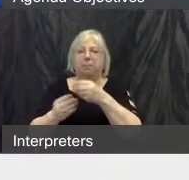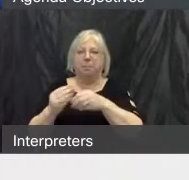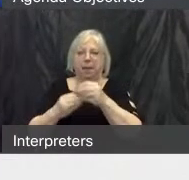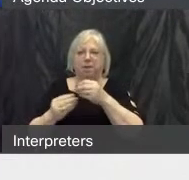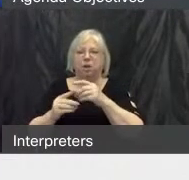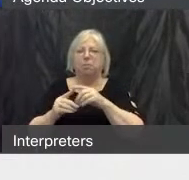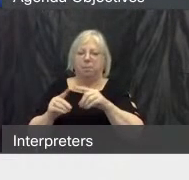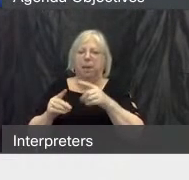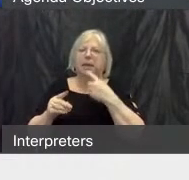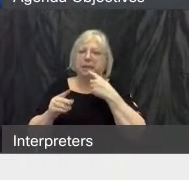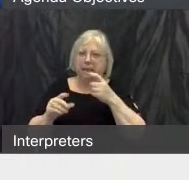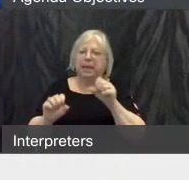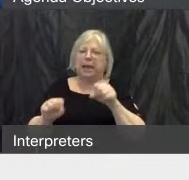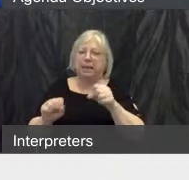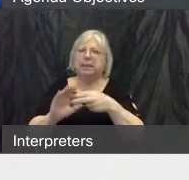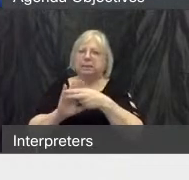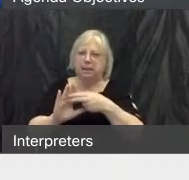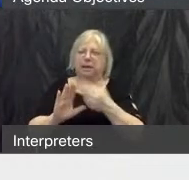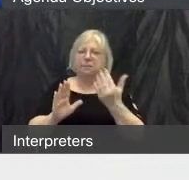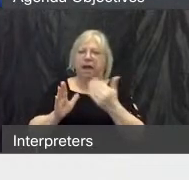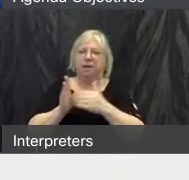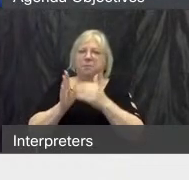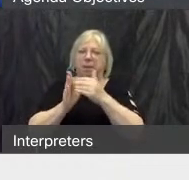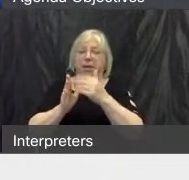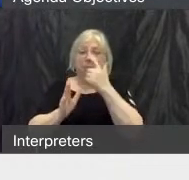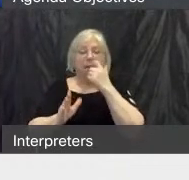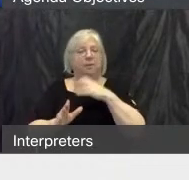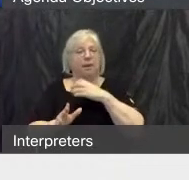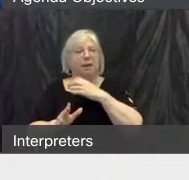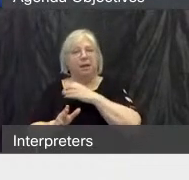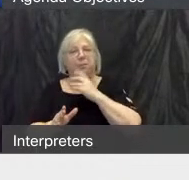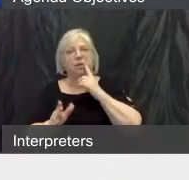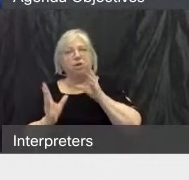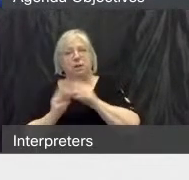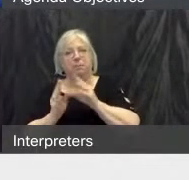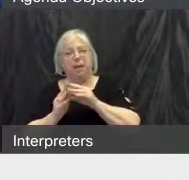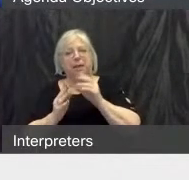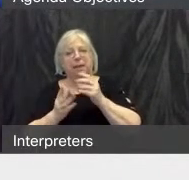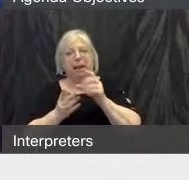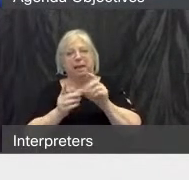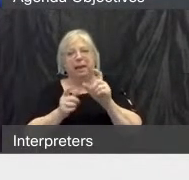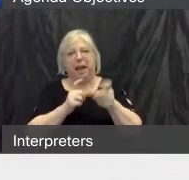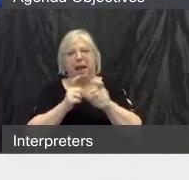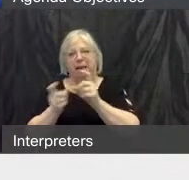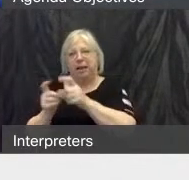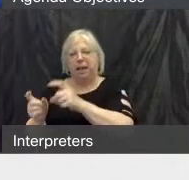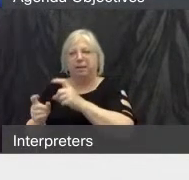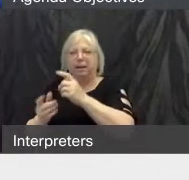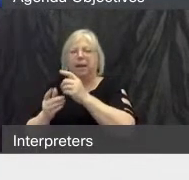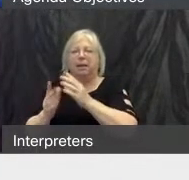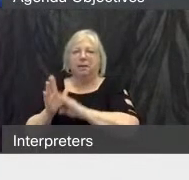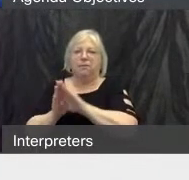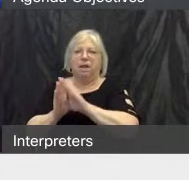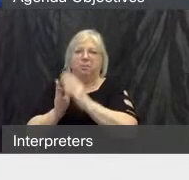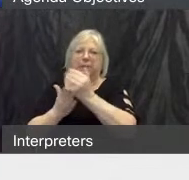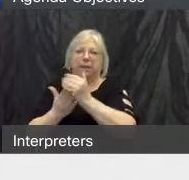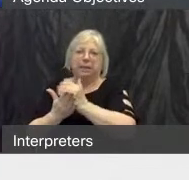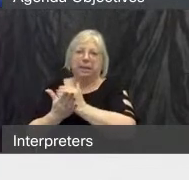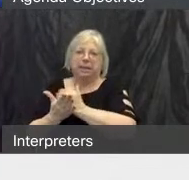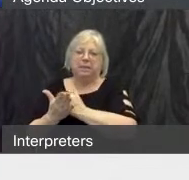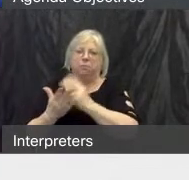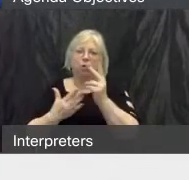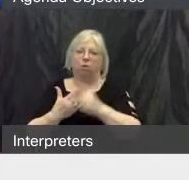the 5 million, because as Mr. Moore said, the commission meets and allocates that and develops that list of programs from the $5